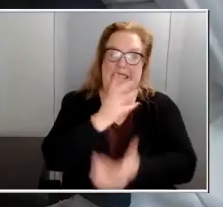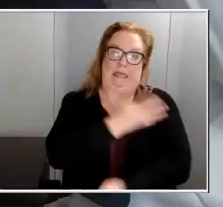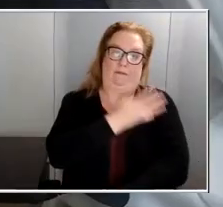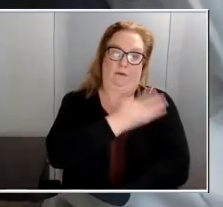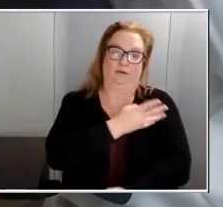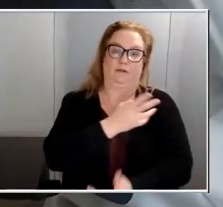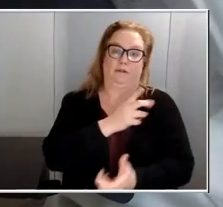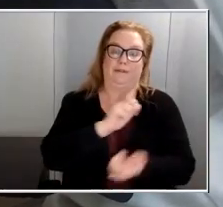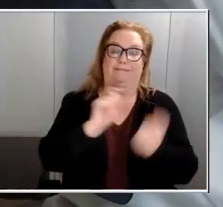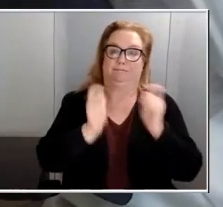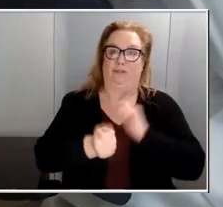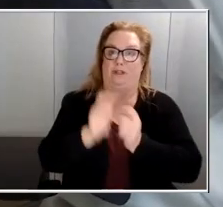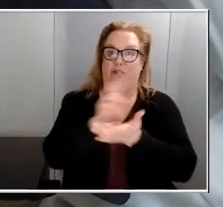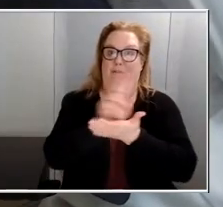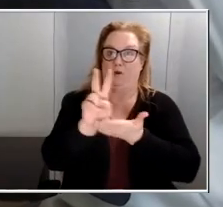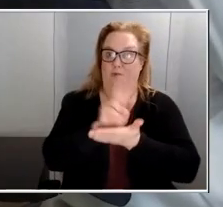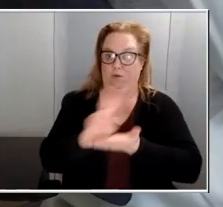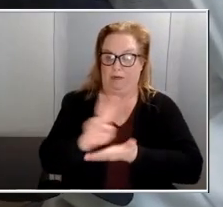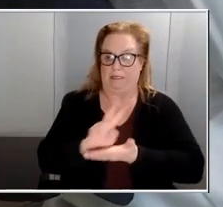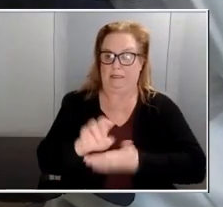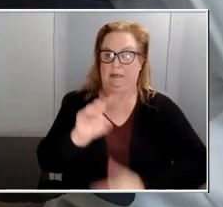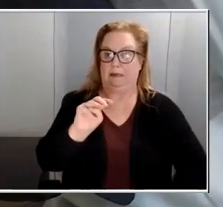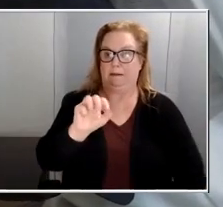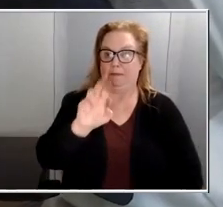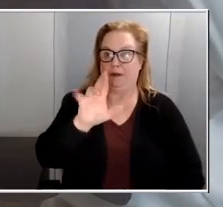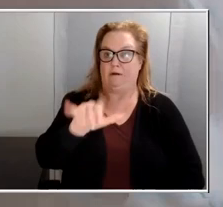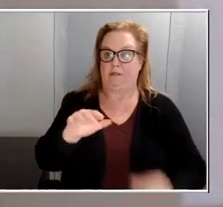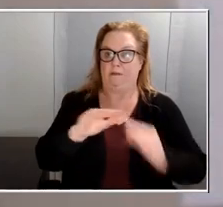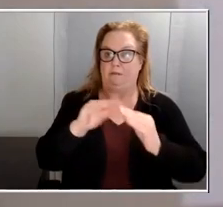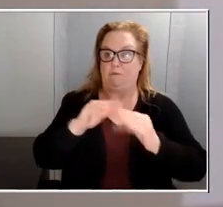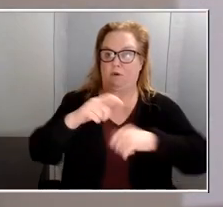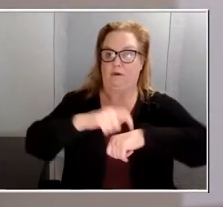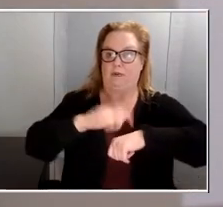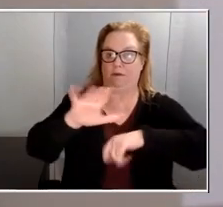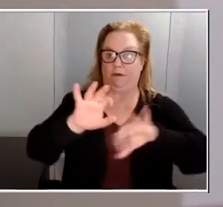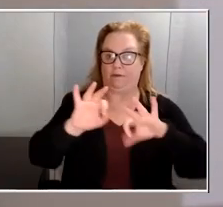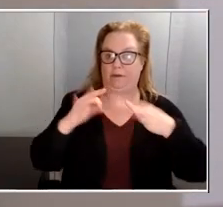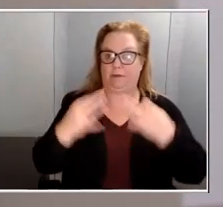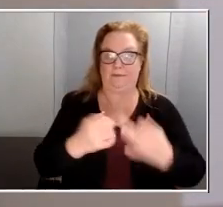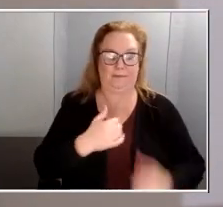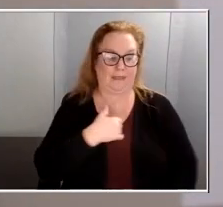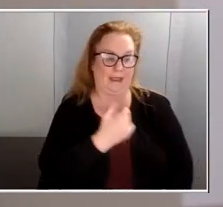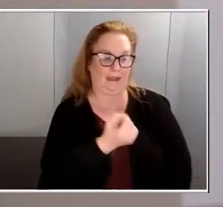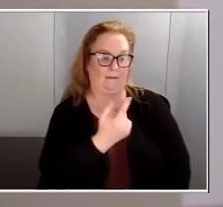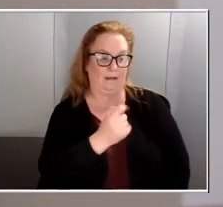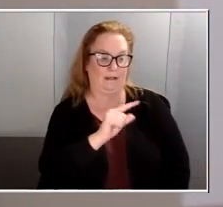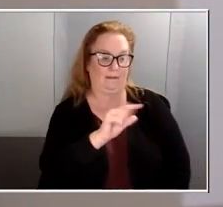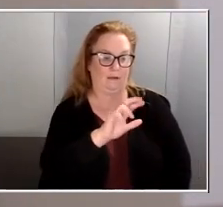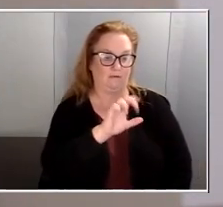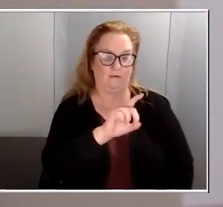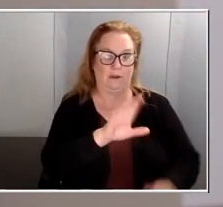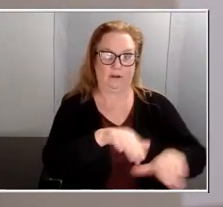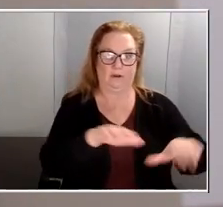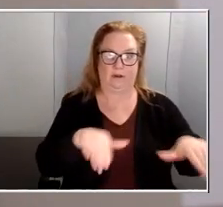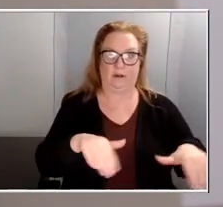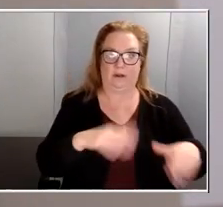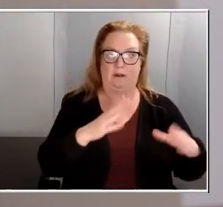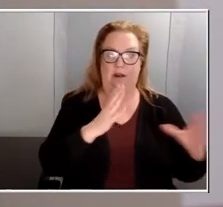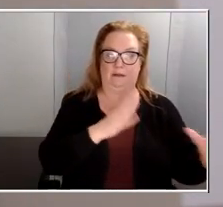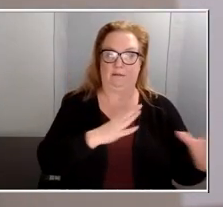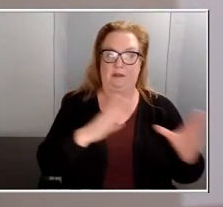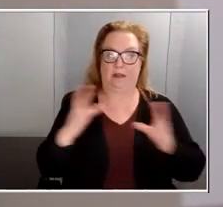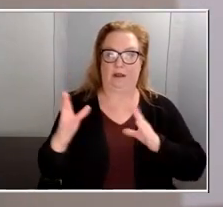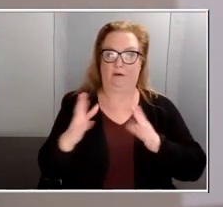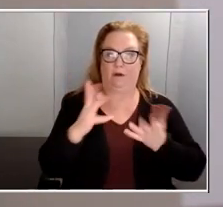every other week. For Mary, that means more time with family. I have 11 grandchildren. One thing I plan to do, I want to write